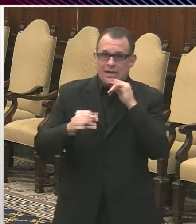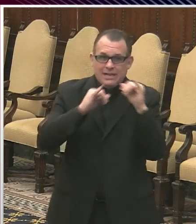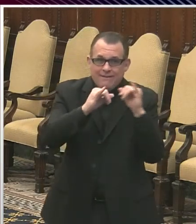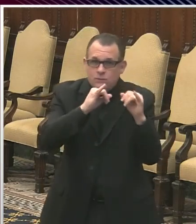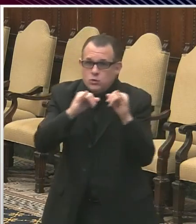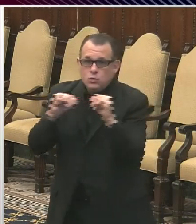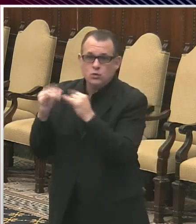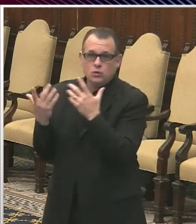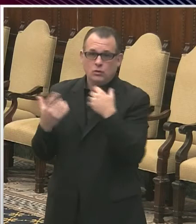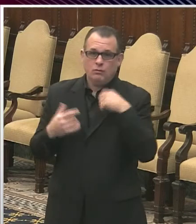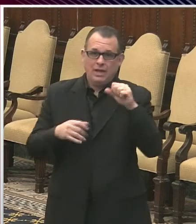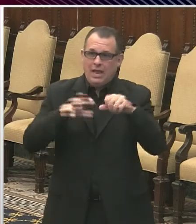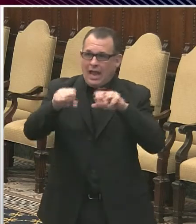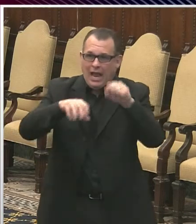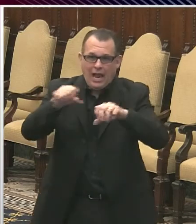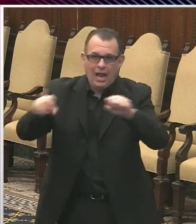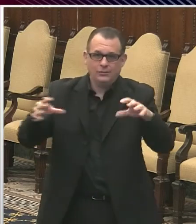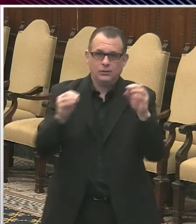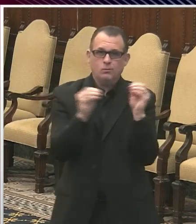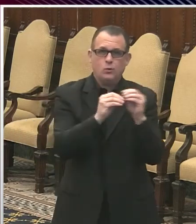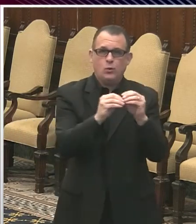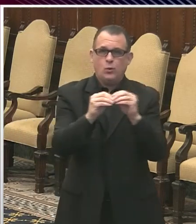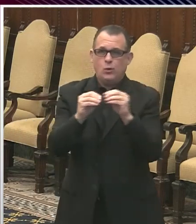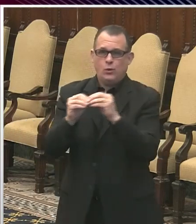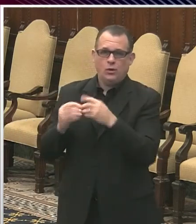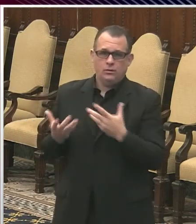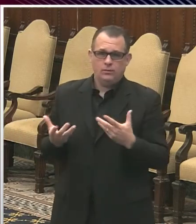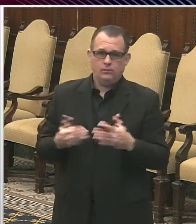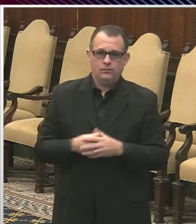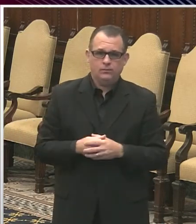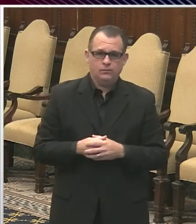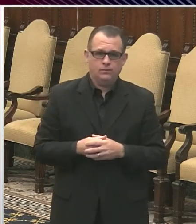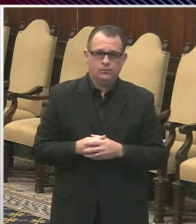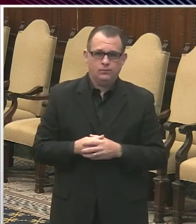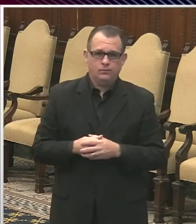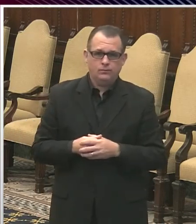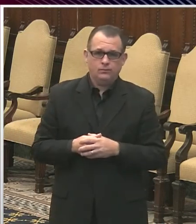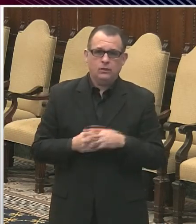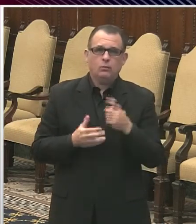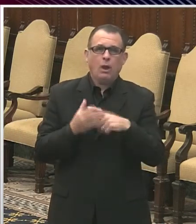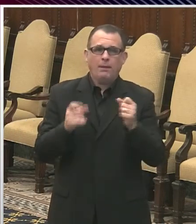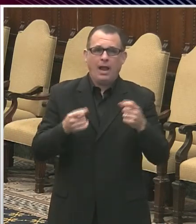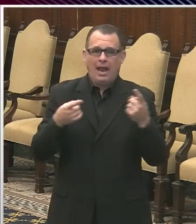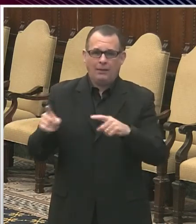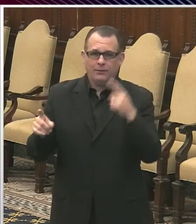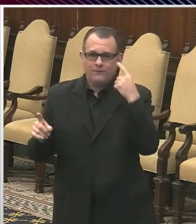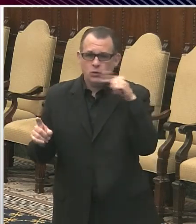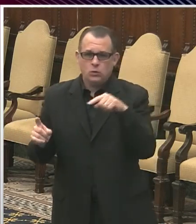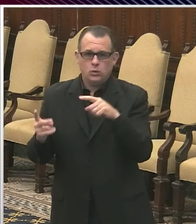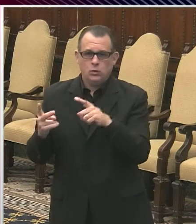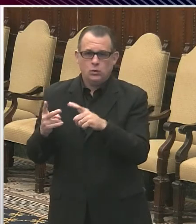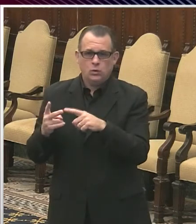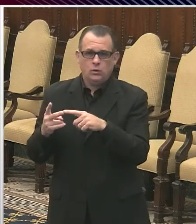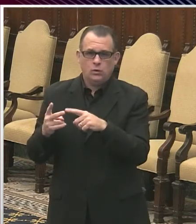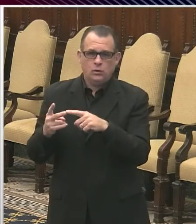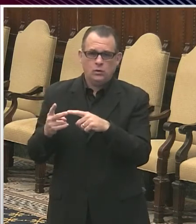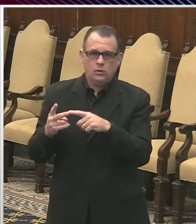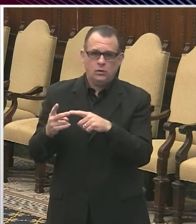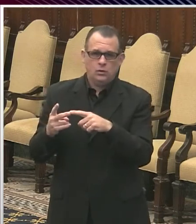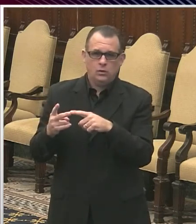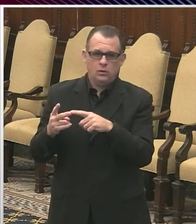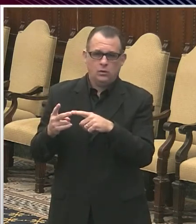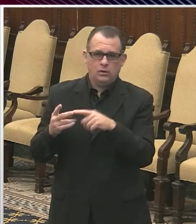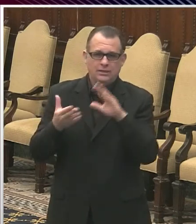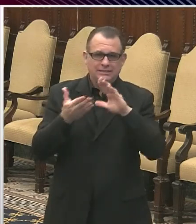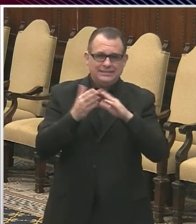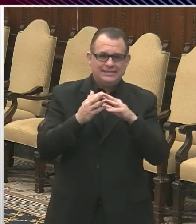all of them. What specifically needs to happen in order to get to the point where the city is